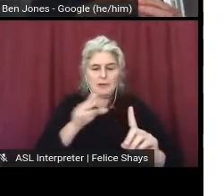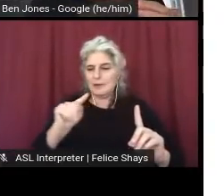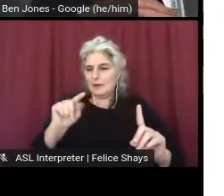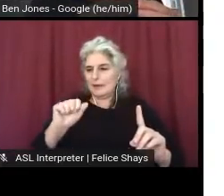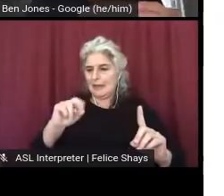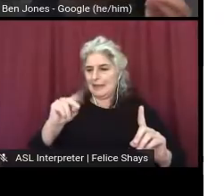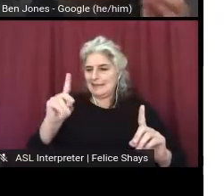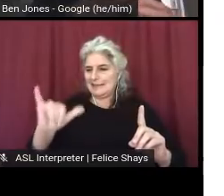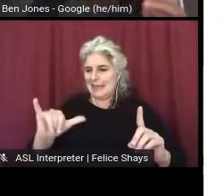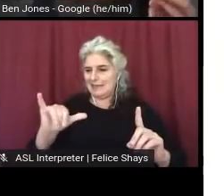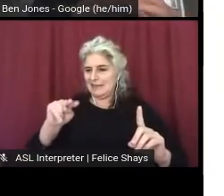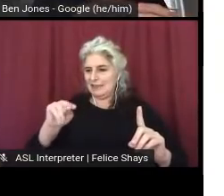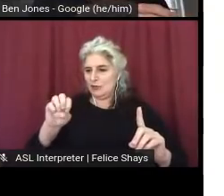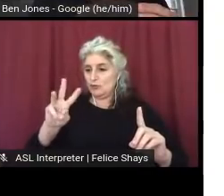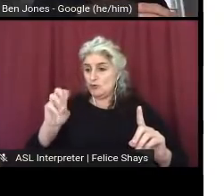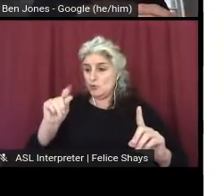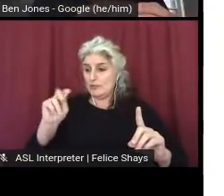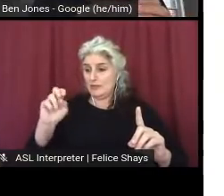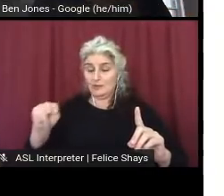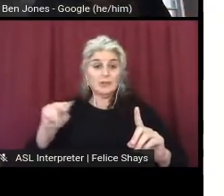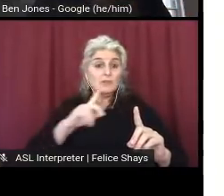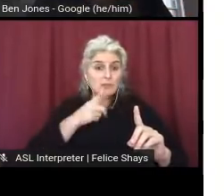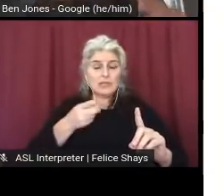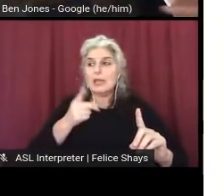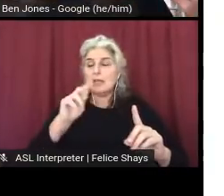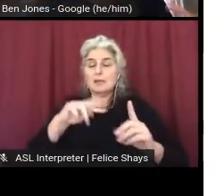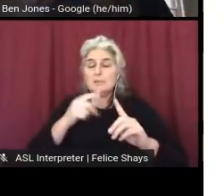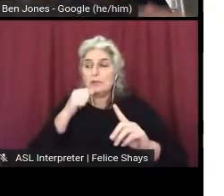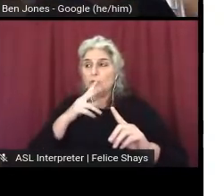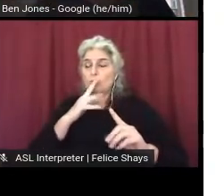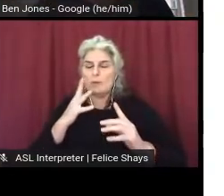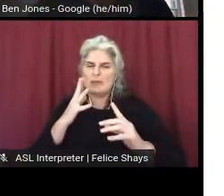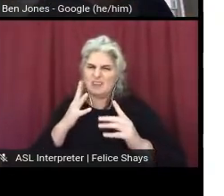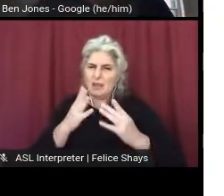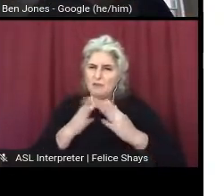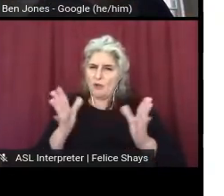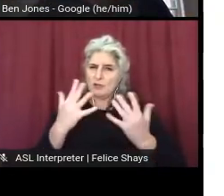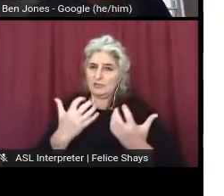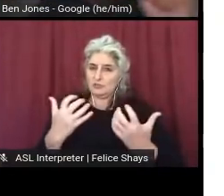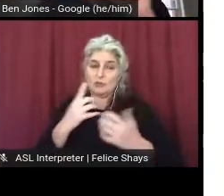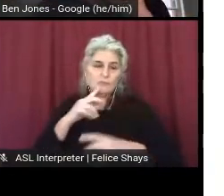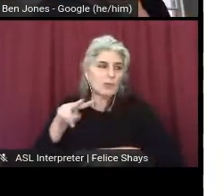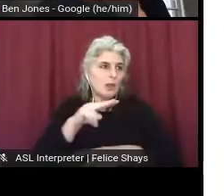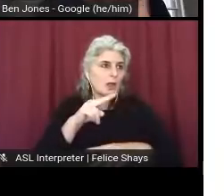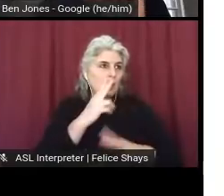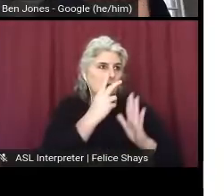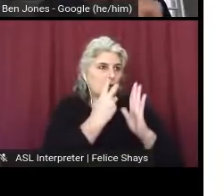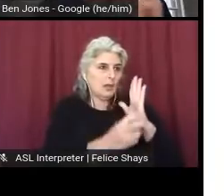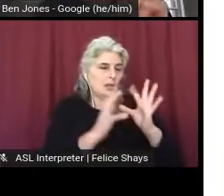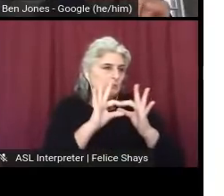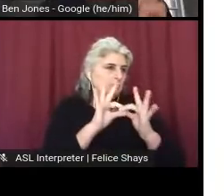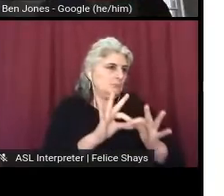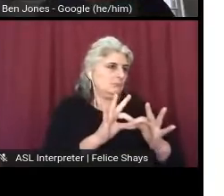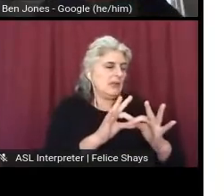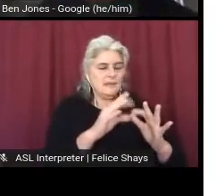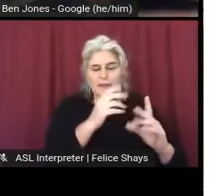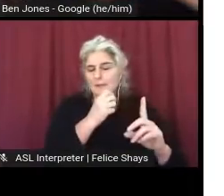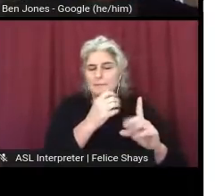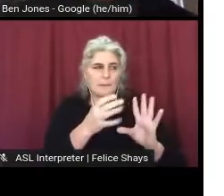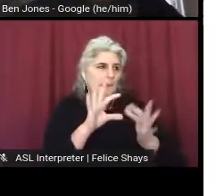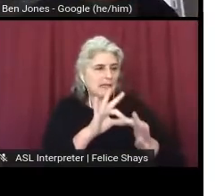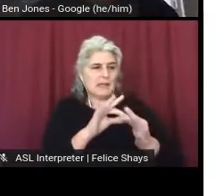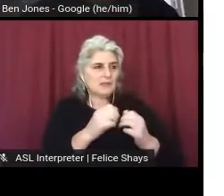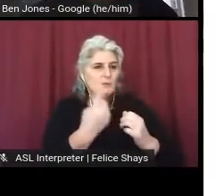in an audience and got them to choose to pay attention to the content and explore it and become much more engaged. So a single character at the center